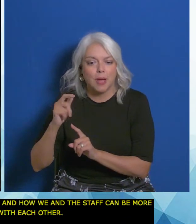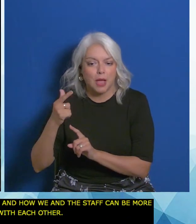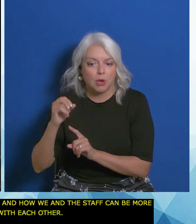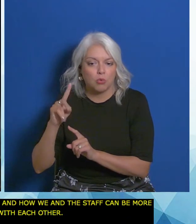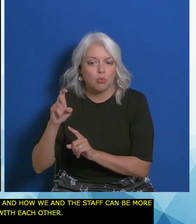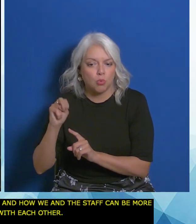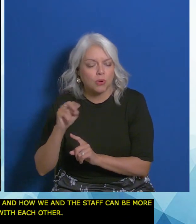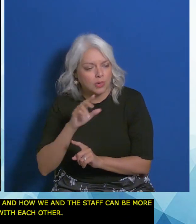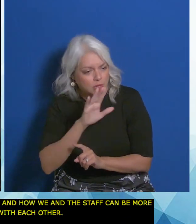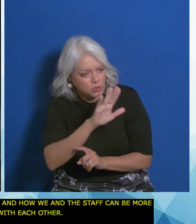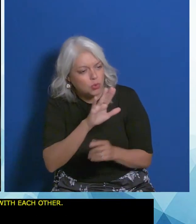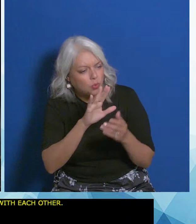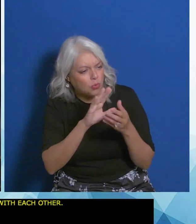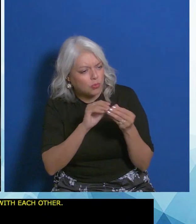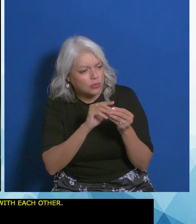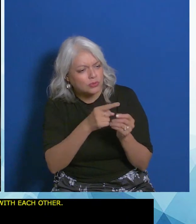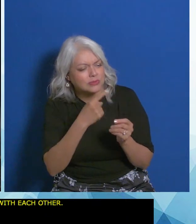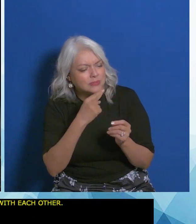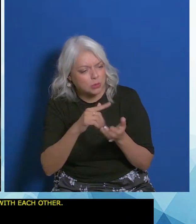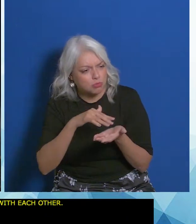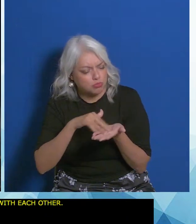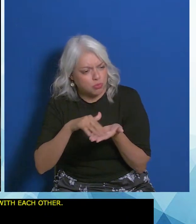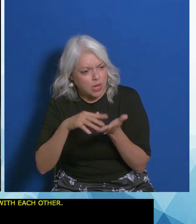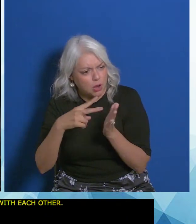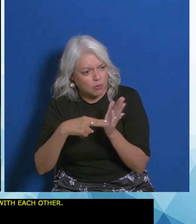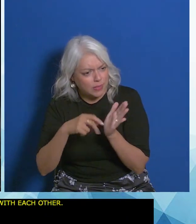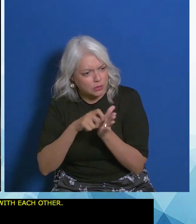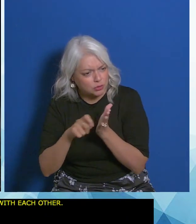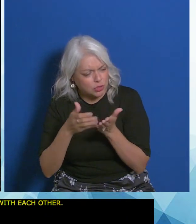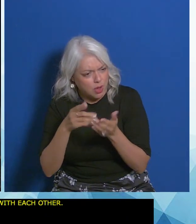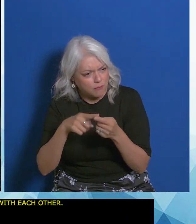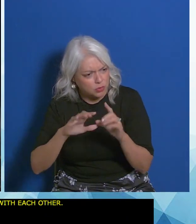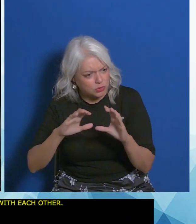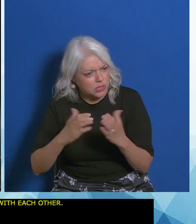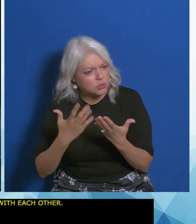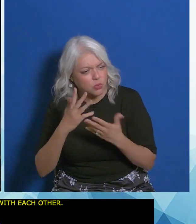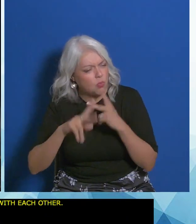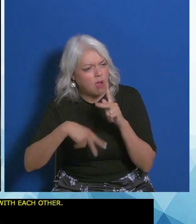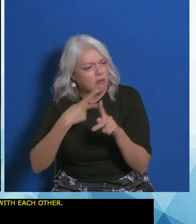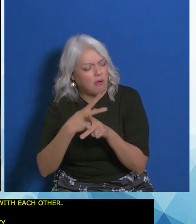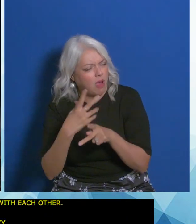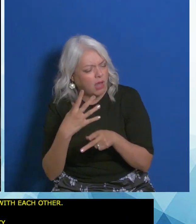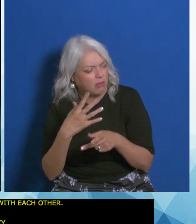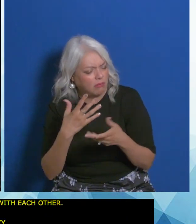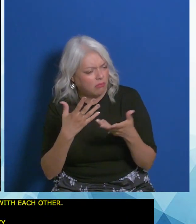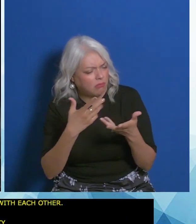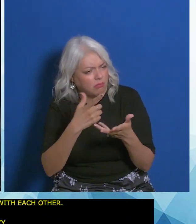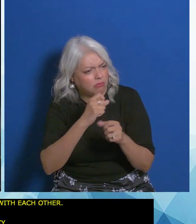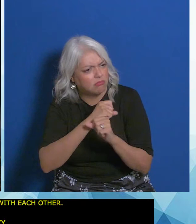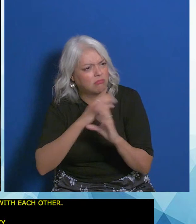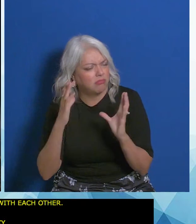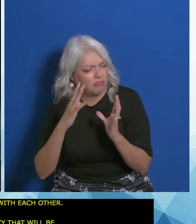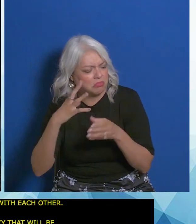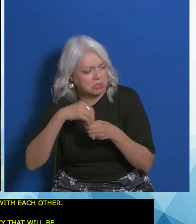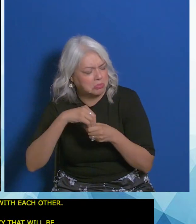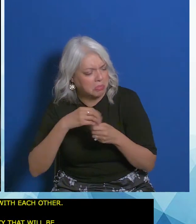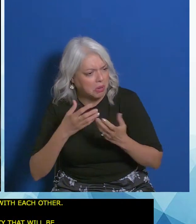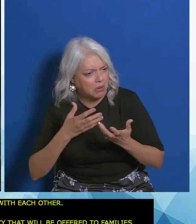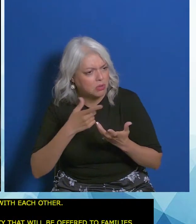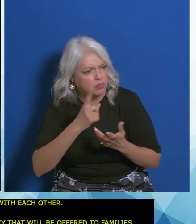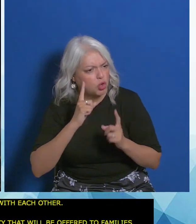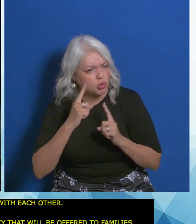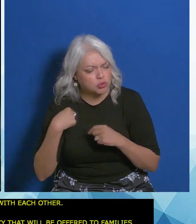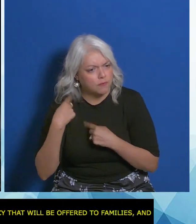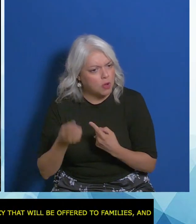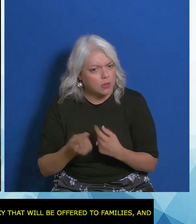Braille literacy classes that will be offered to families. What kind of participation are you anticipating, or have you heard